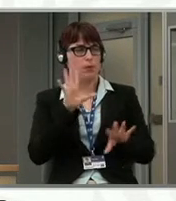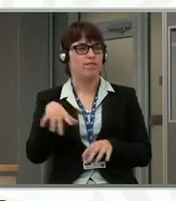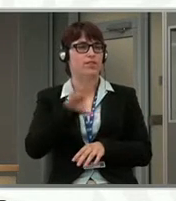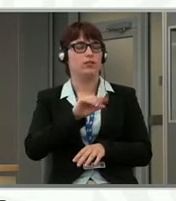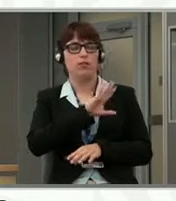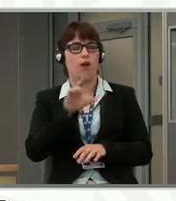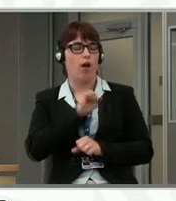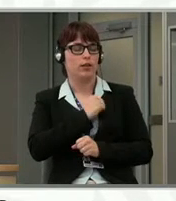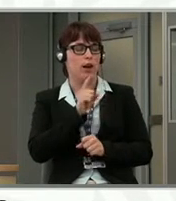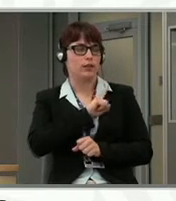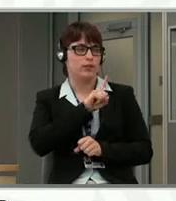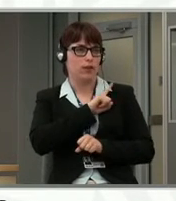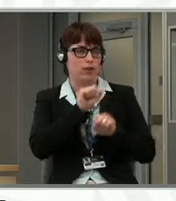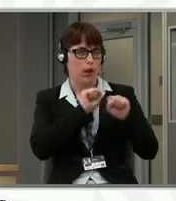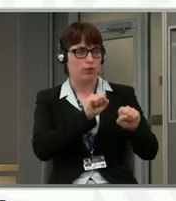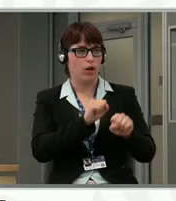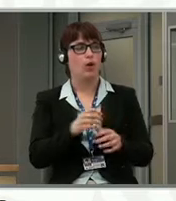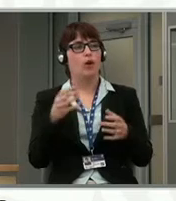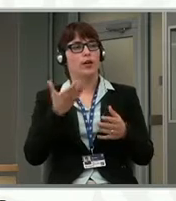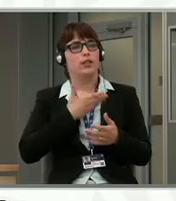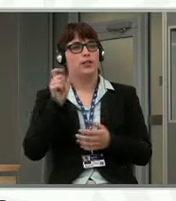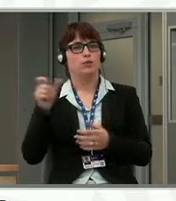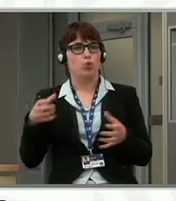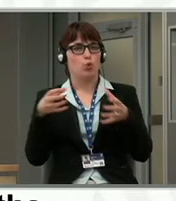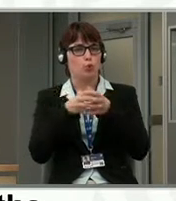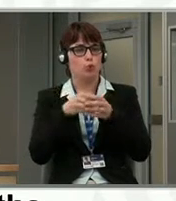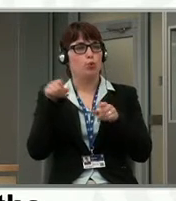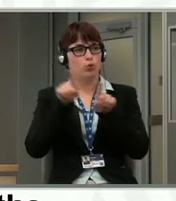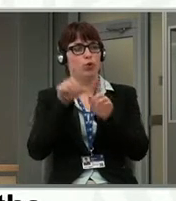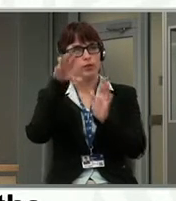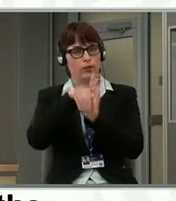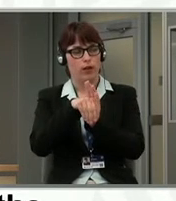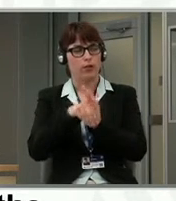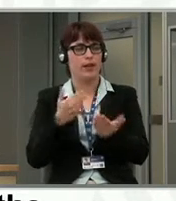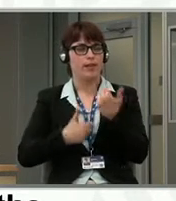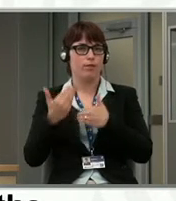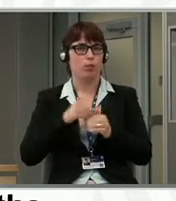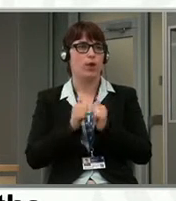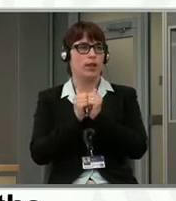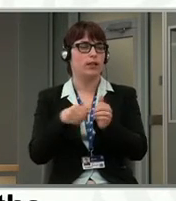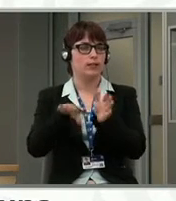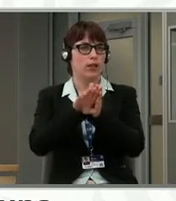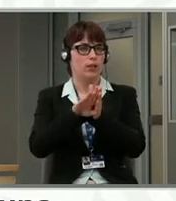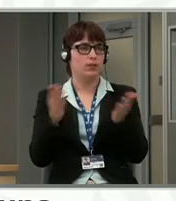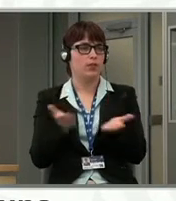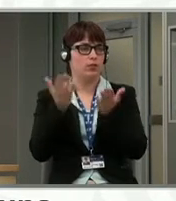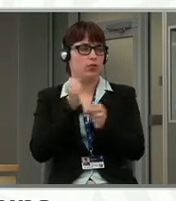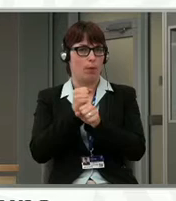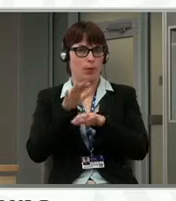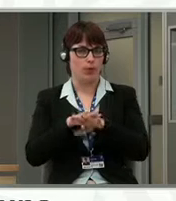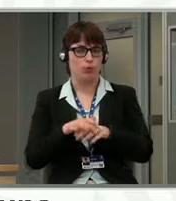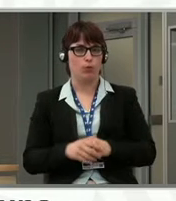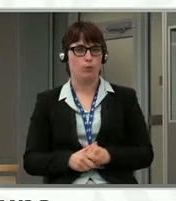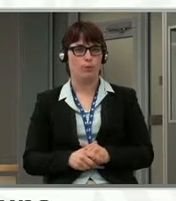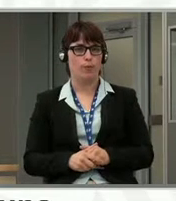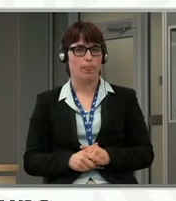forget about the protection of the most vulnerable groups, including persons with